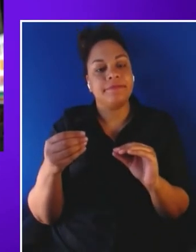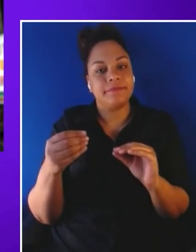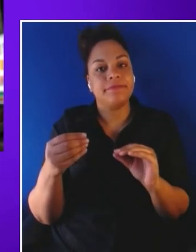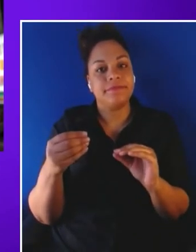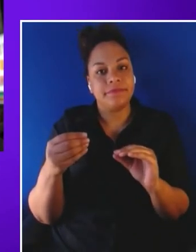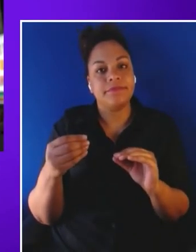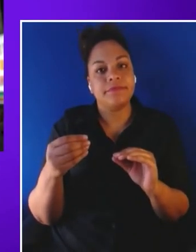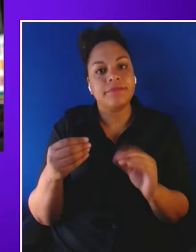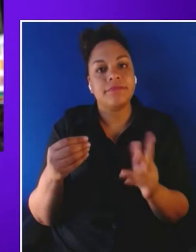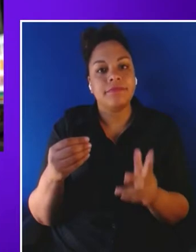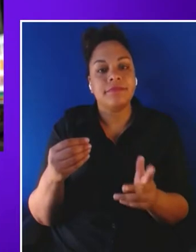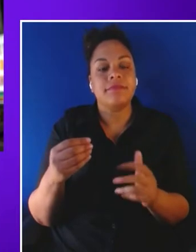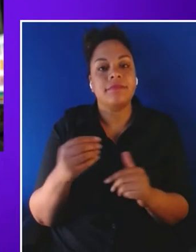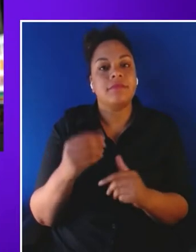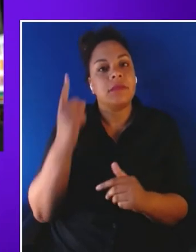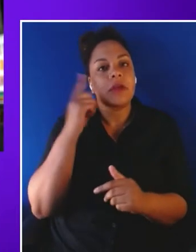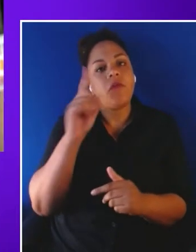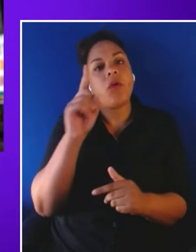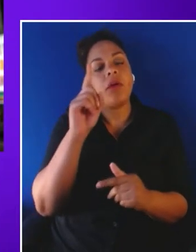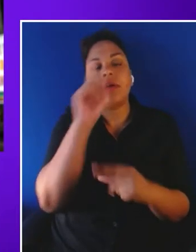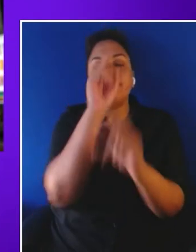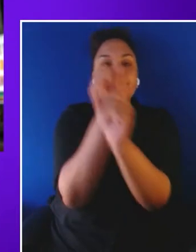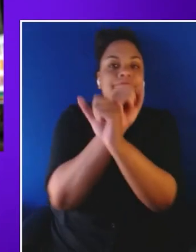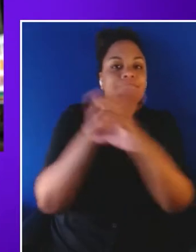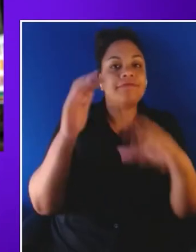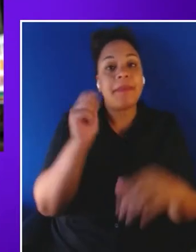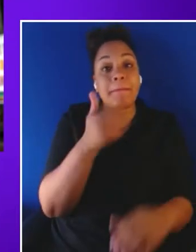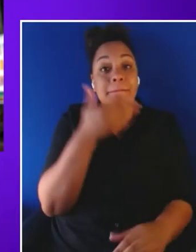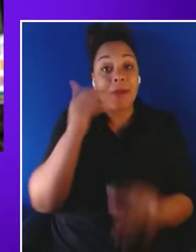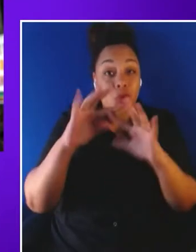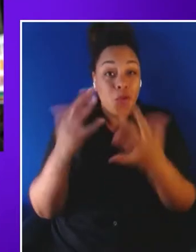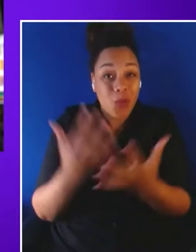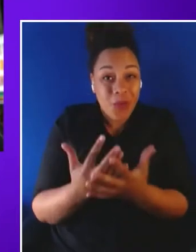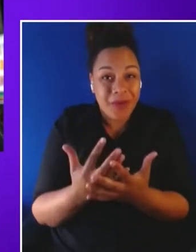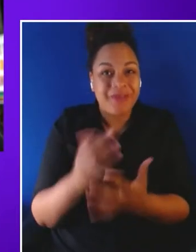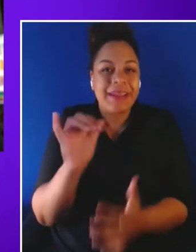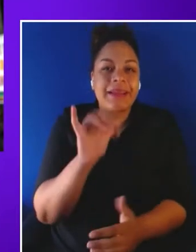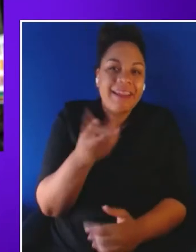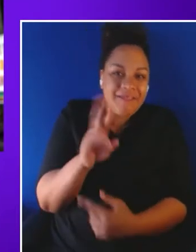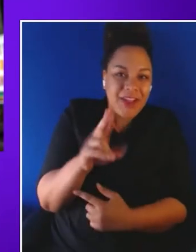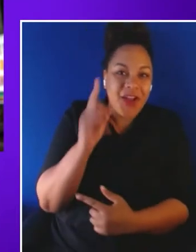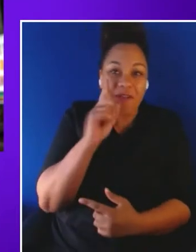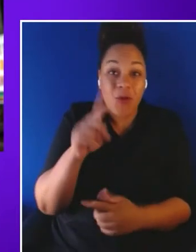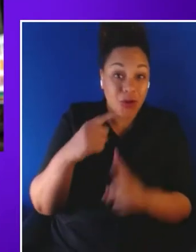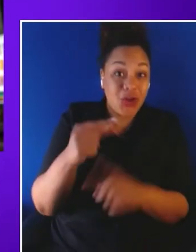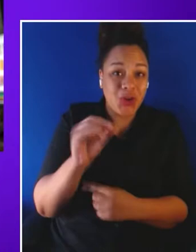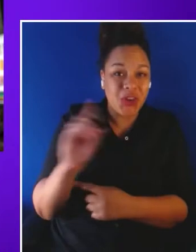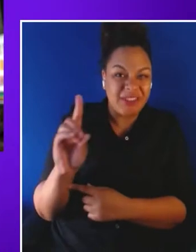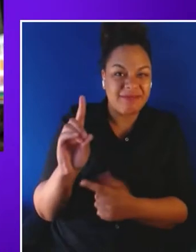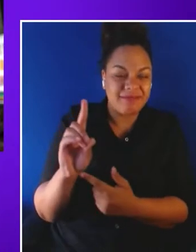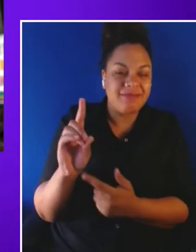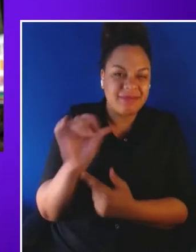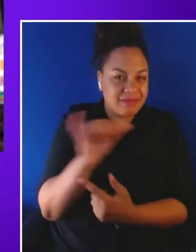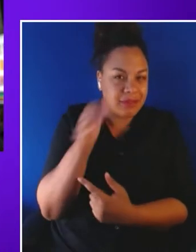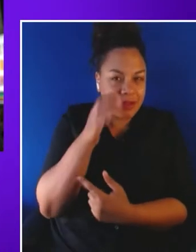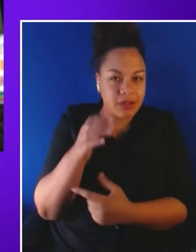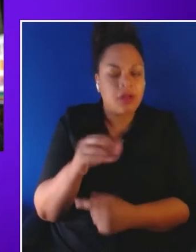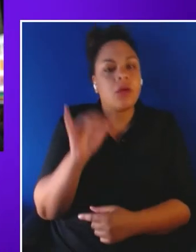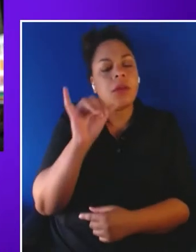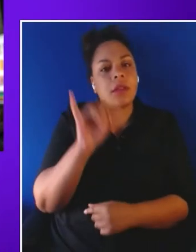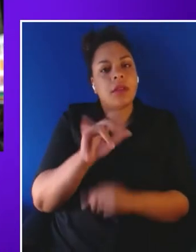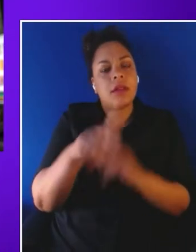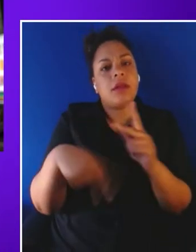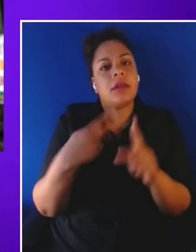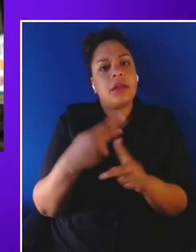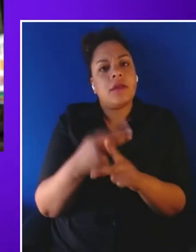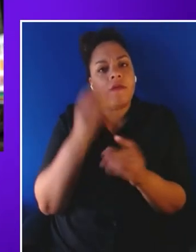for a better world, let's say like this, like VR for good. And in that kind of content,